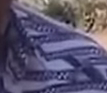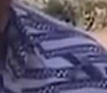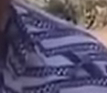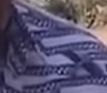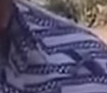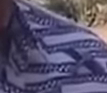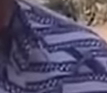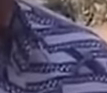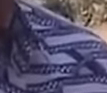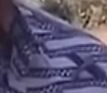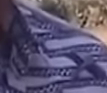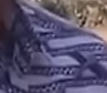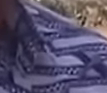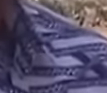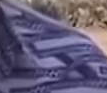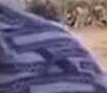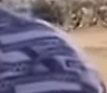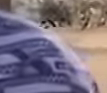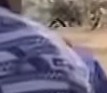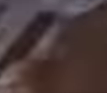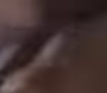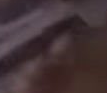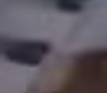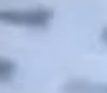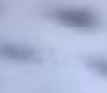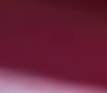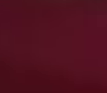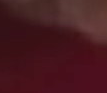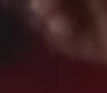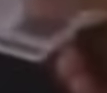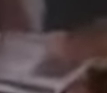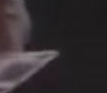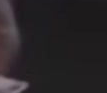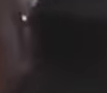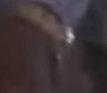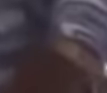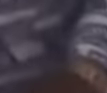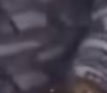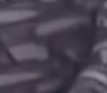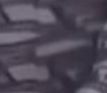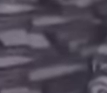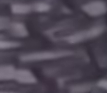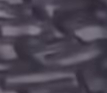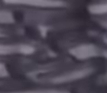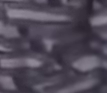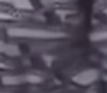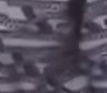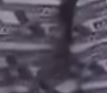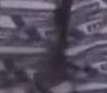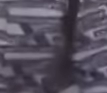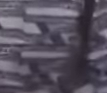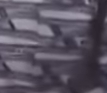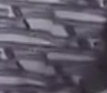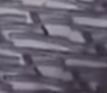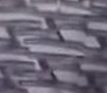Let's wait for the outcome. We are hopeful that we shall win. Will he or will he not? Edward Lowassa weighs